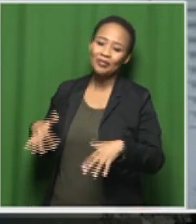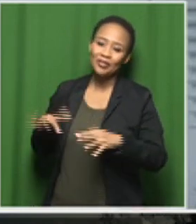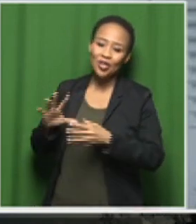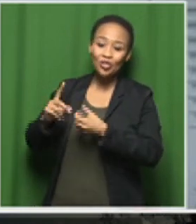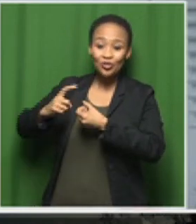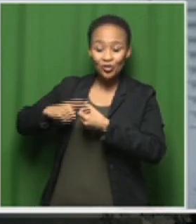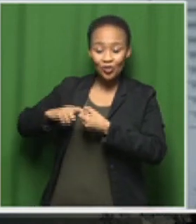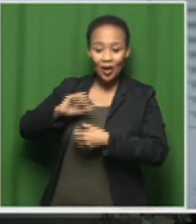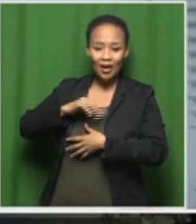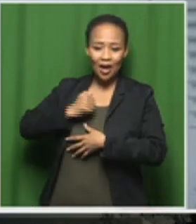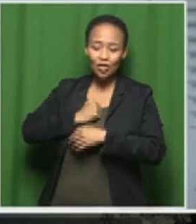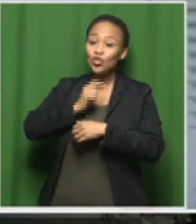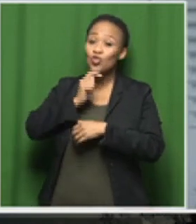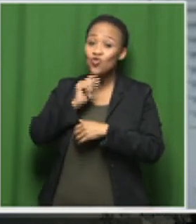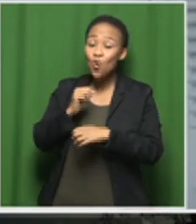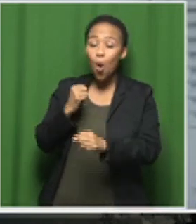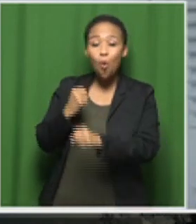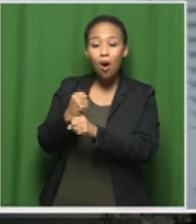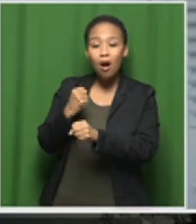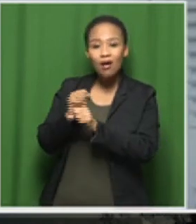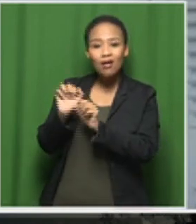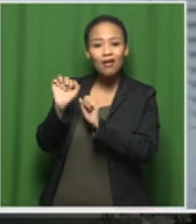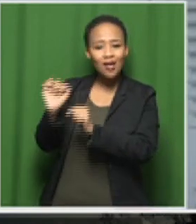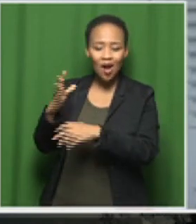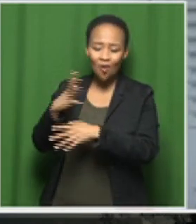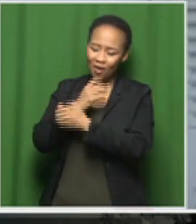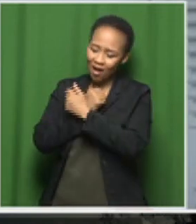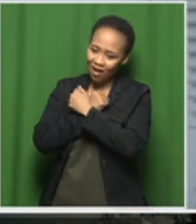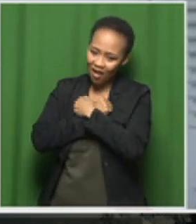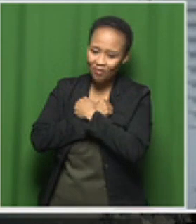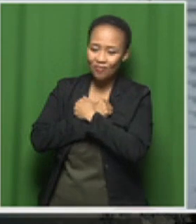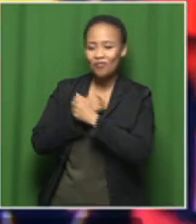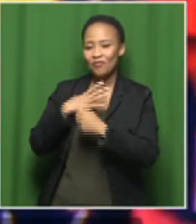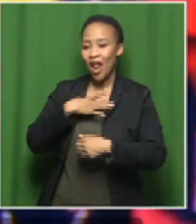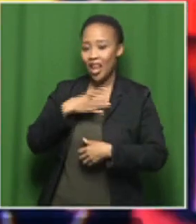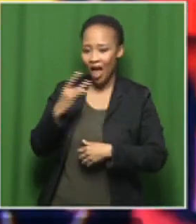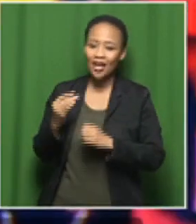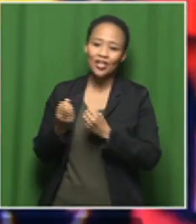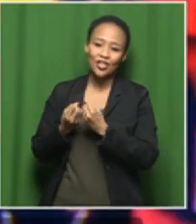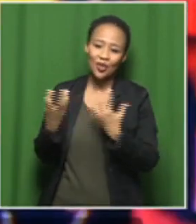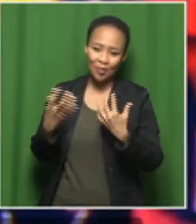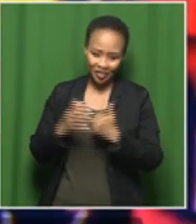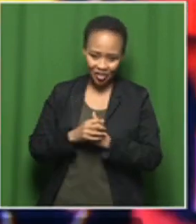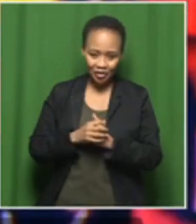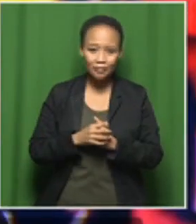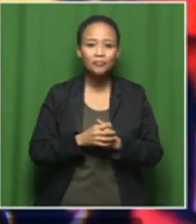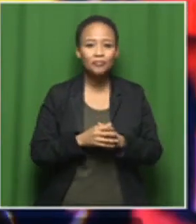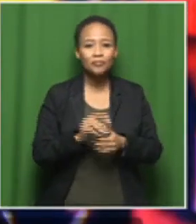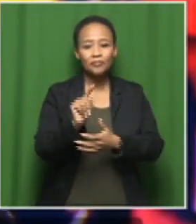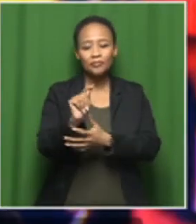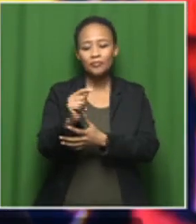work. Thank you for having me. Well, South African luxury fashion brand